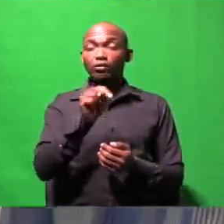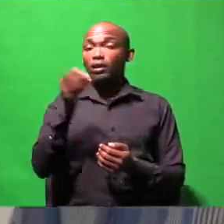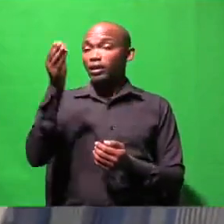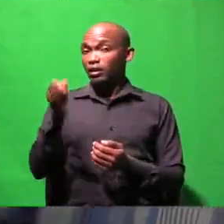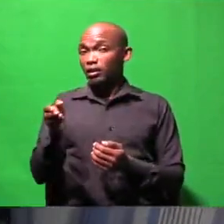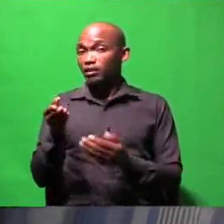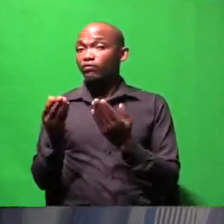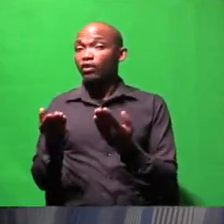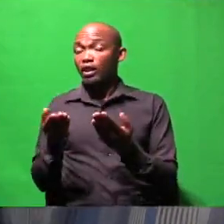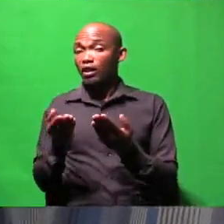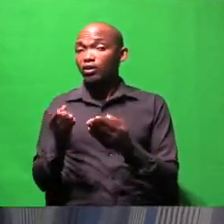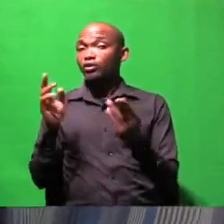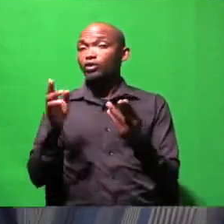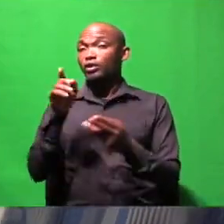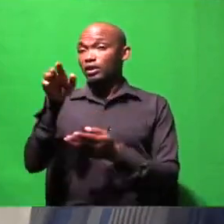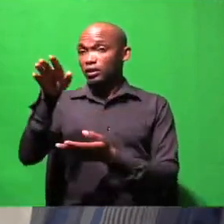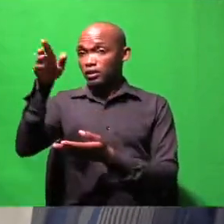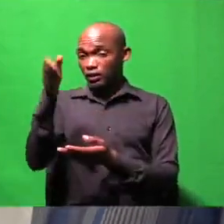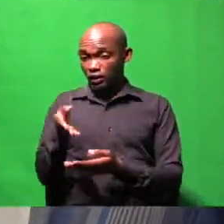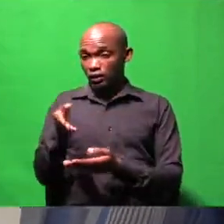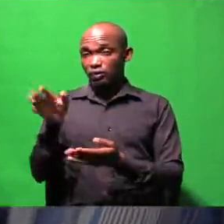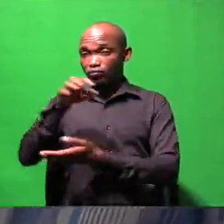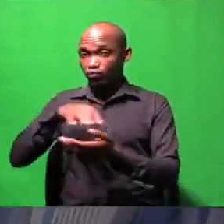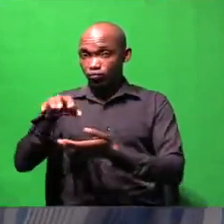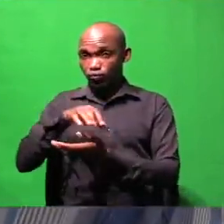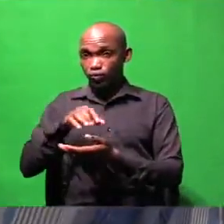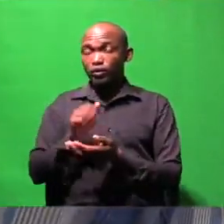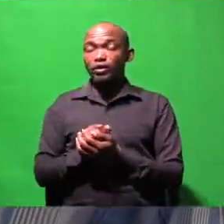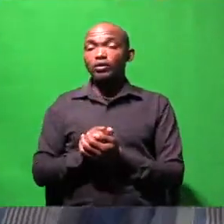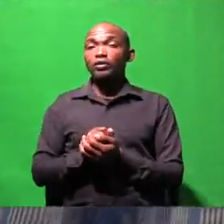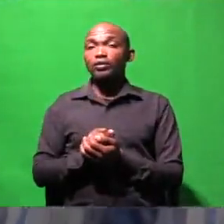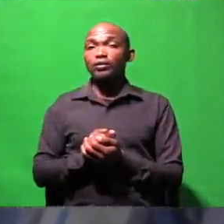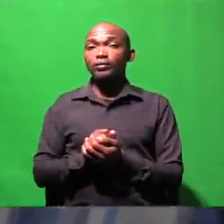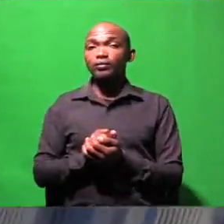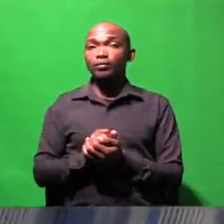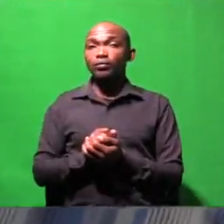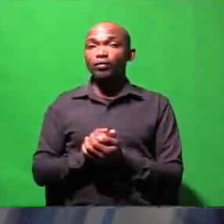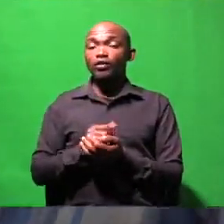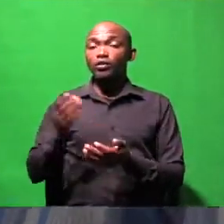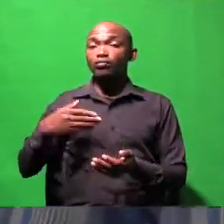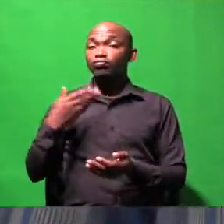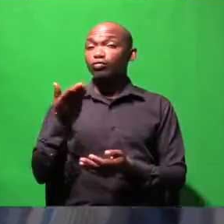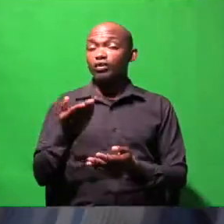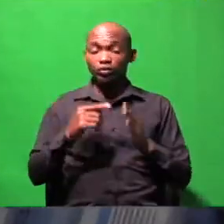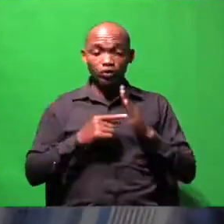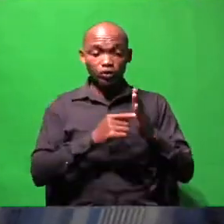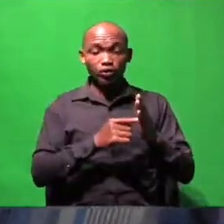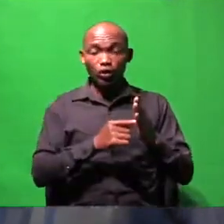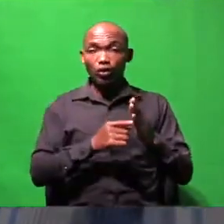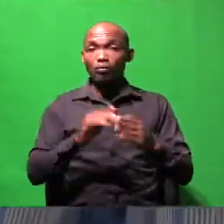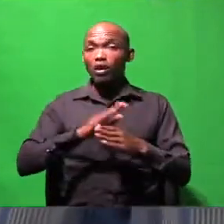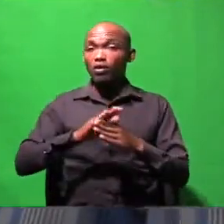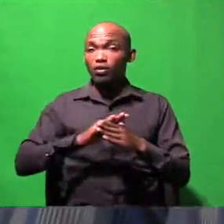So I will use that marker pen, temporary marker pen, to show just an arrow to